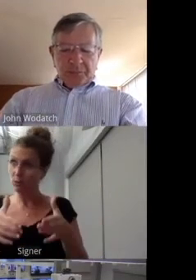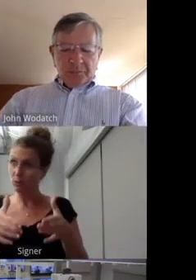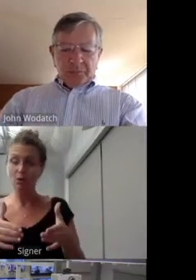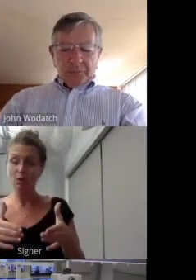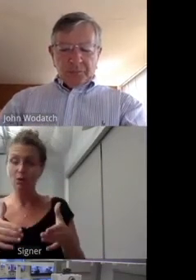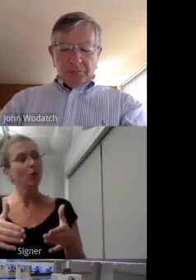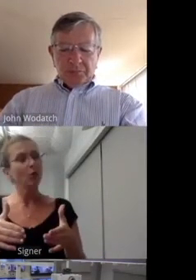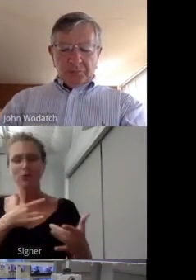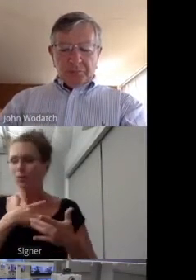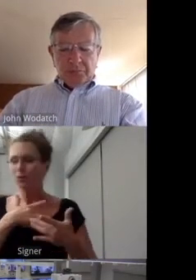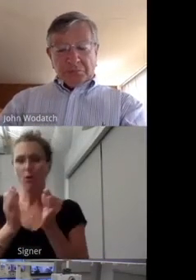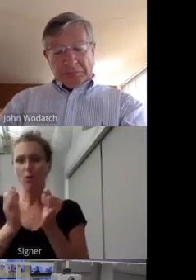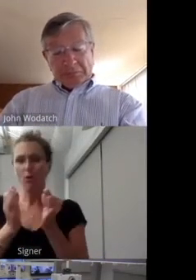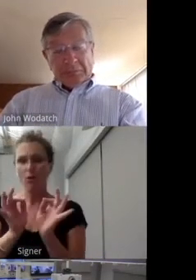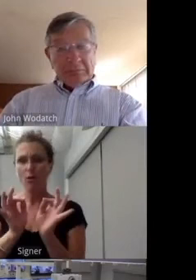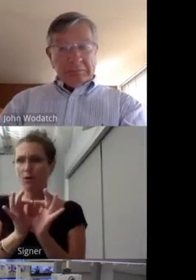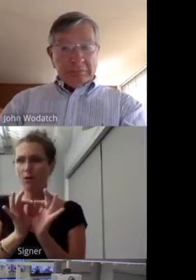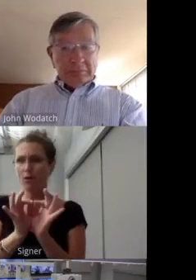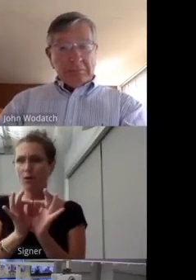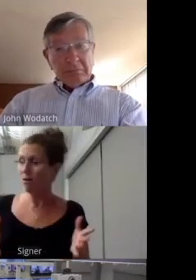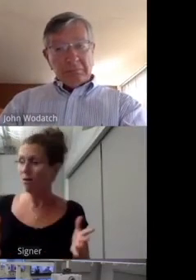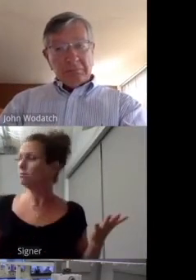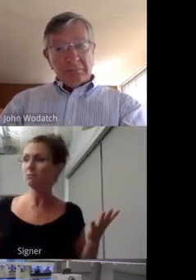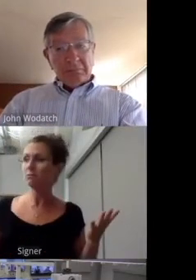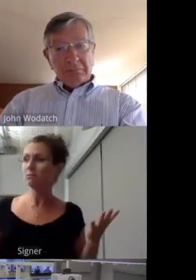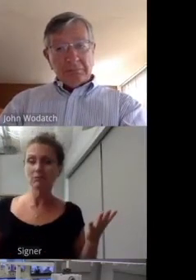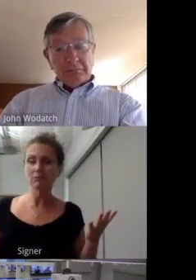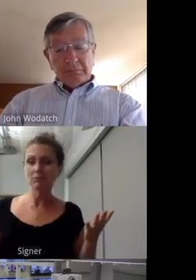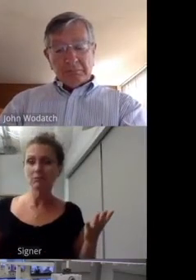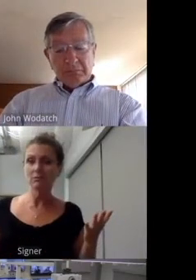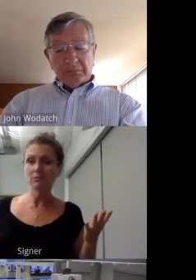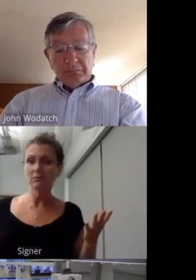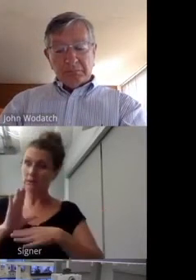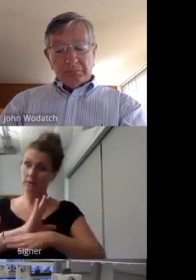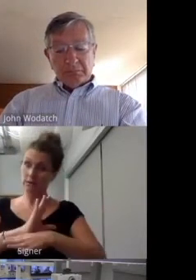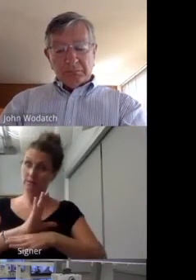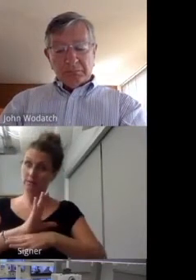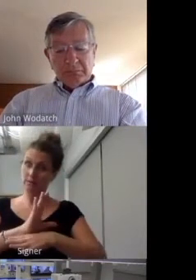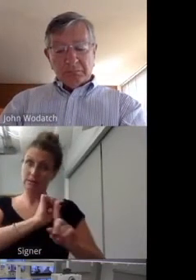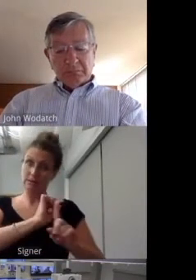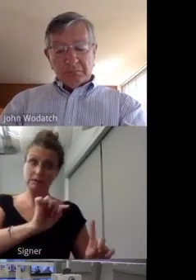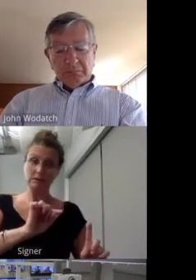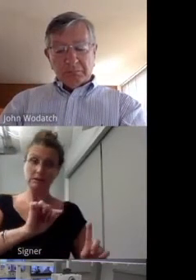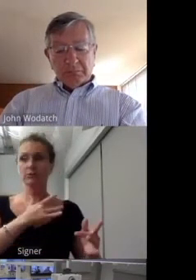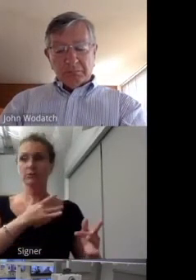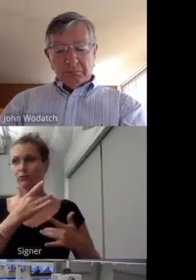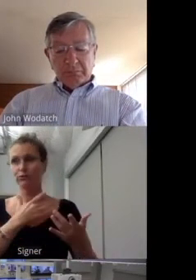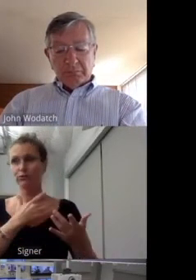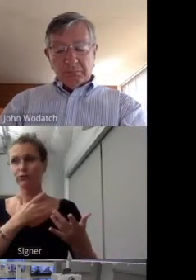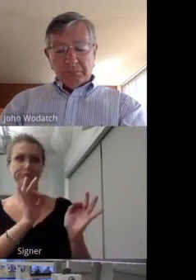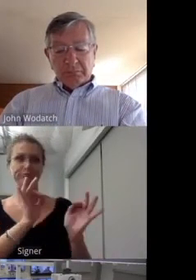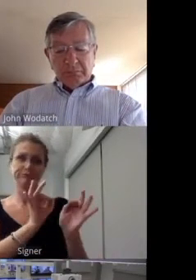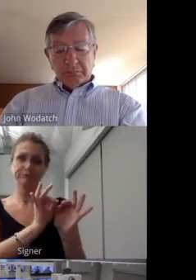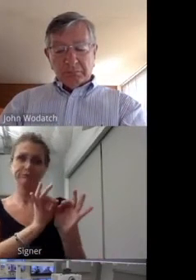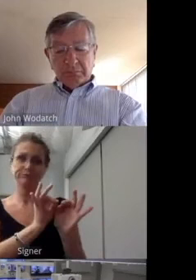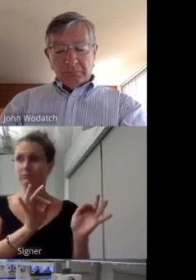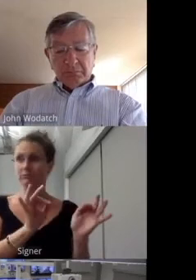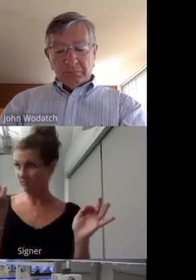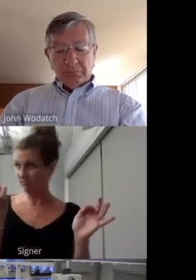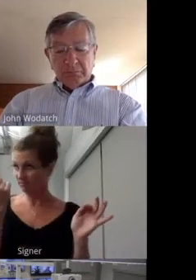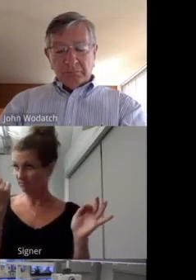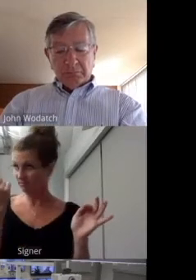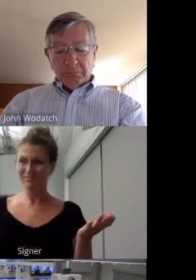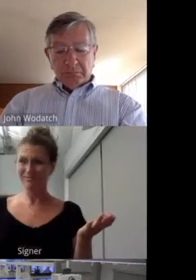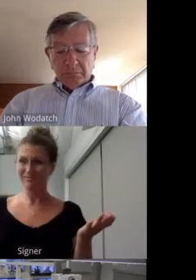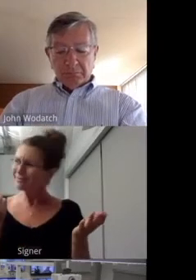The business community was also concerned about cost. So it's not rocket science. It's just talking to people. David, you were there